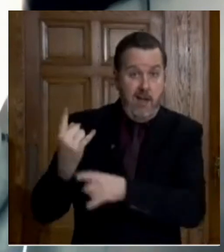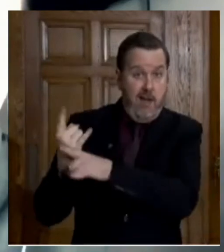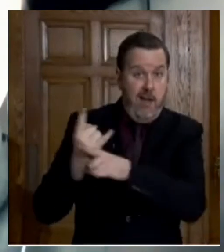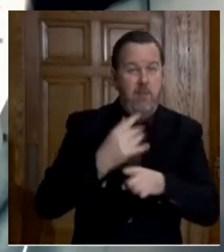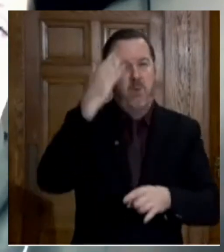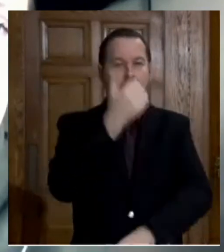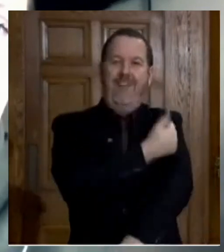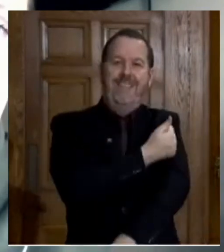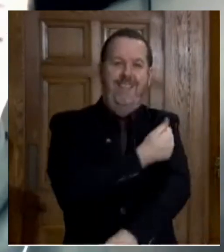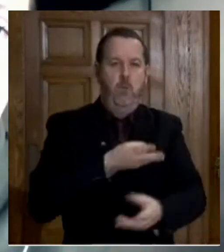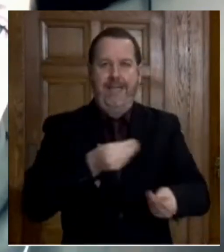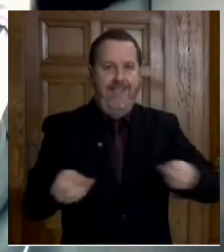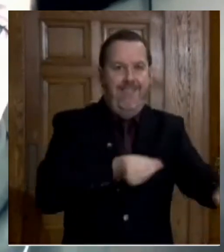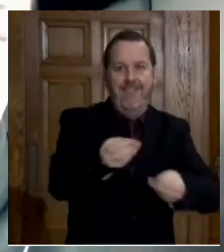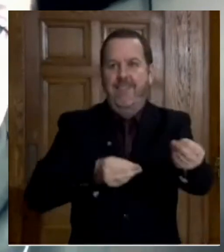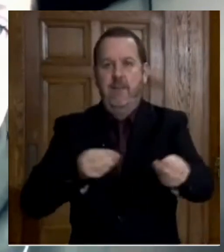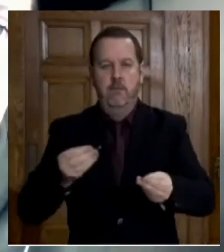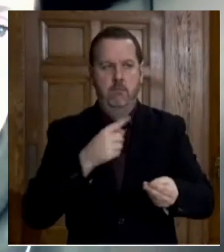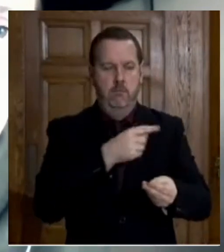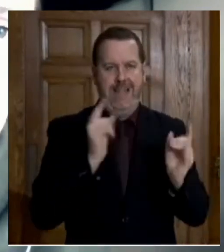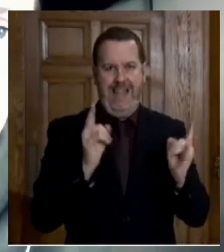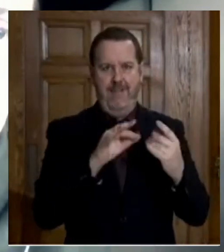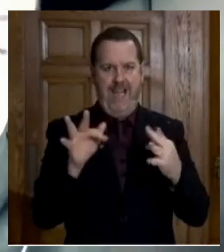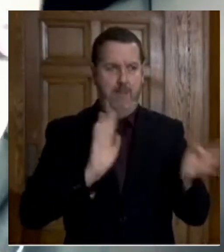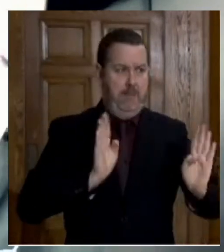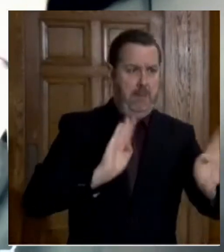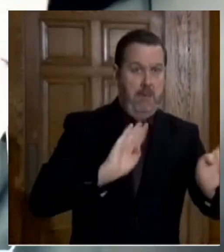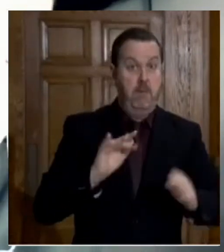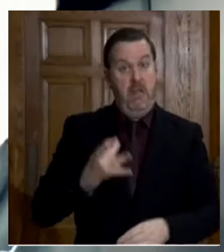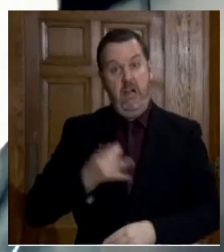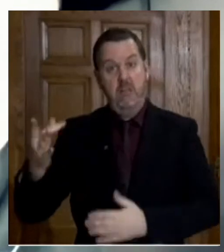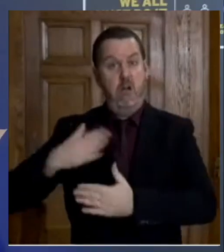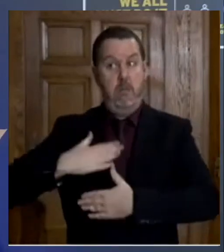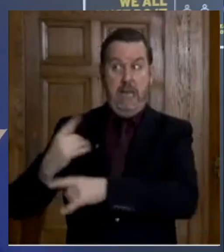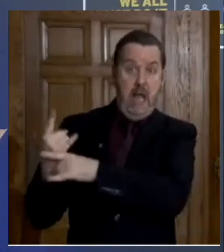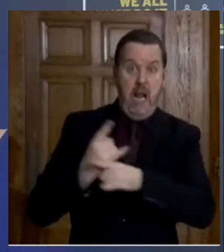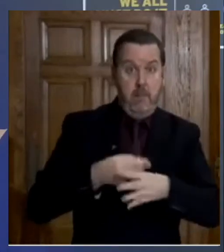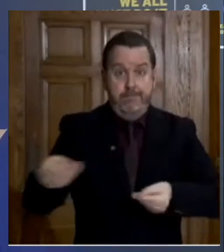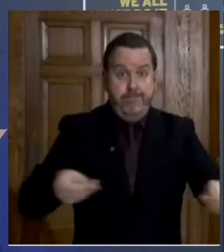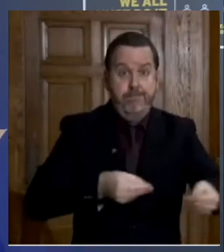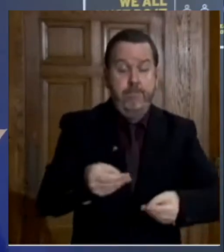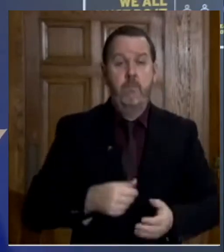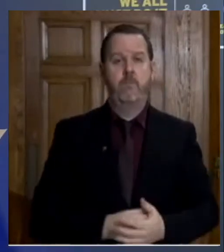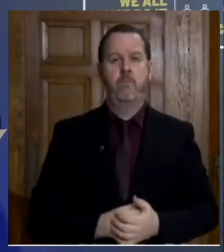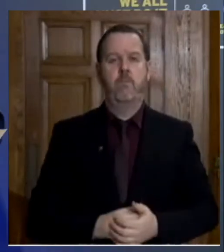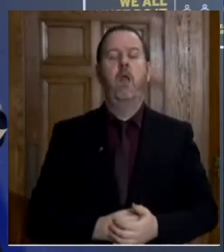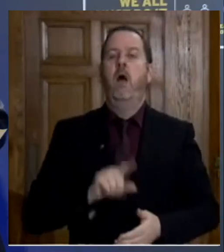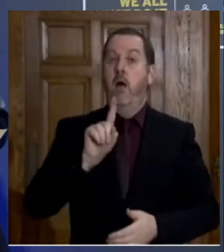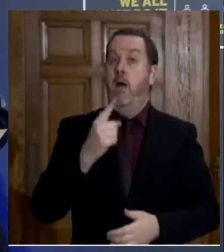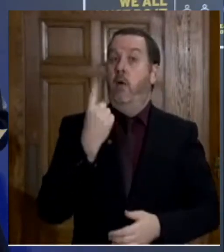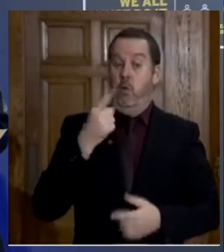vaccine to free up health staff to try and support health services? Rebecca, one of the continual engagements we actually have